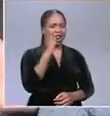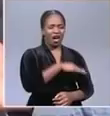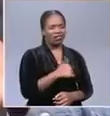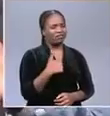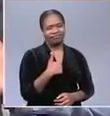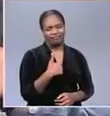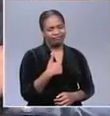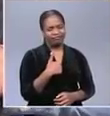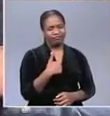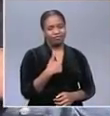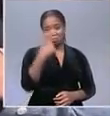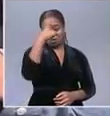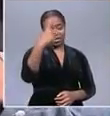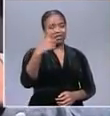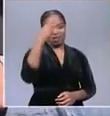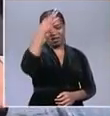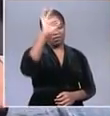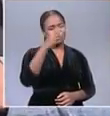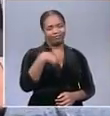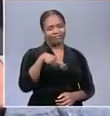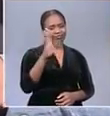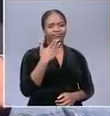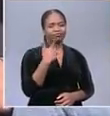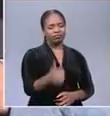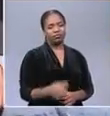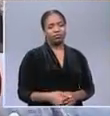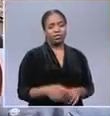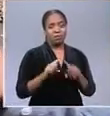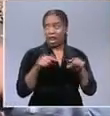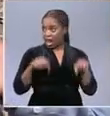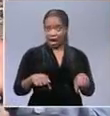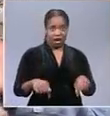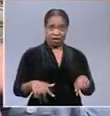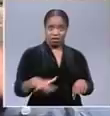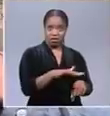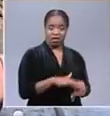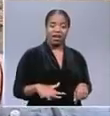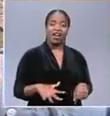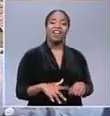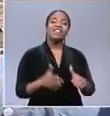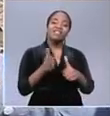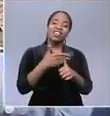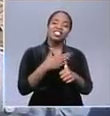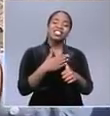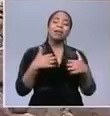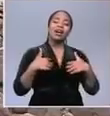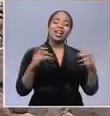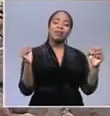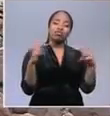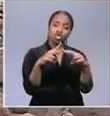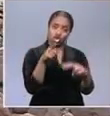not very fast because I knew. But if you think here, they need to start with the bridge. The problem here is the